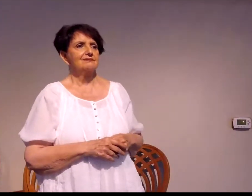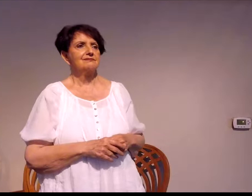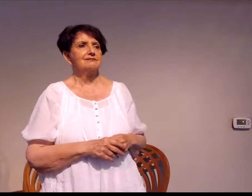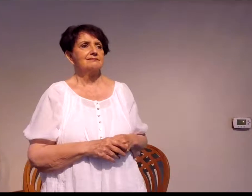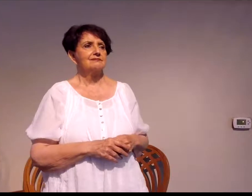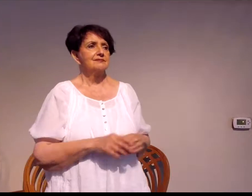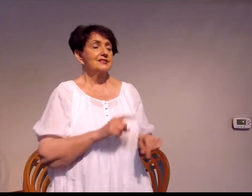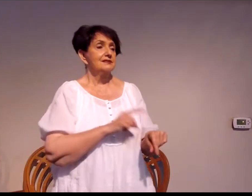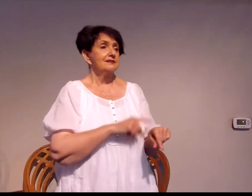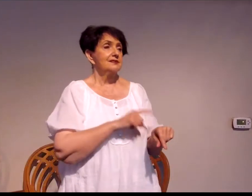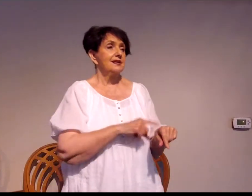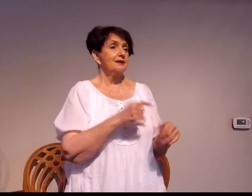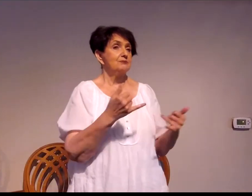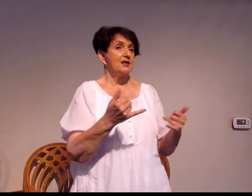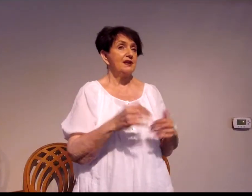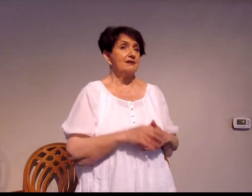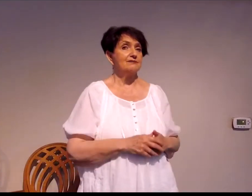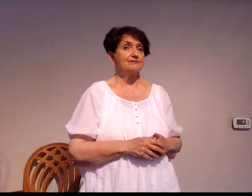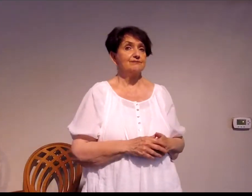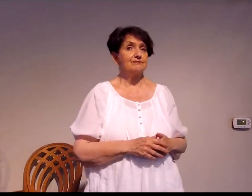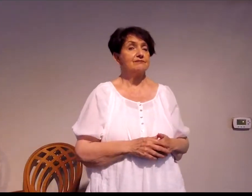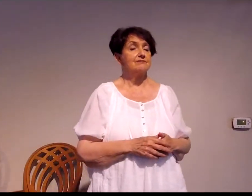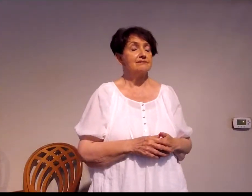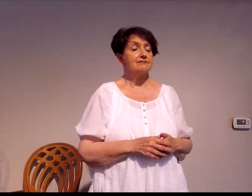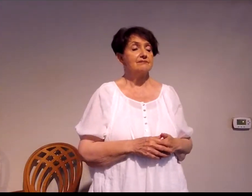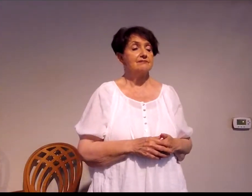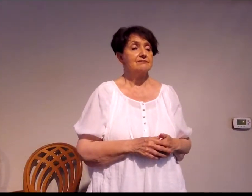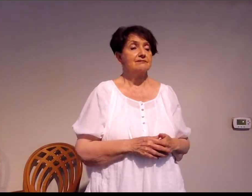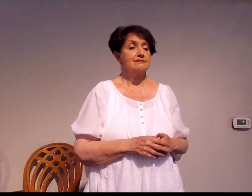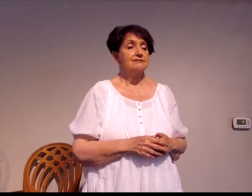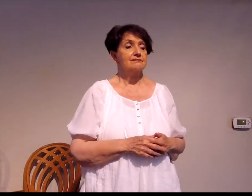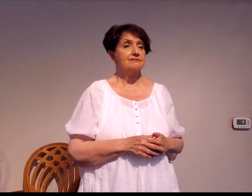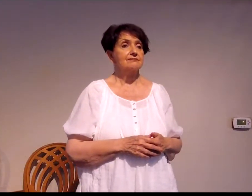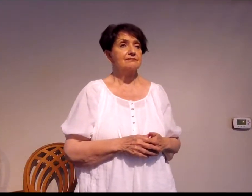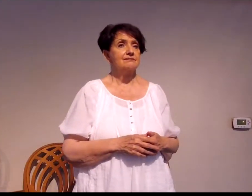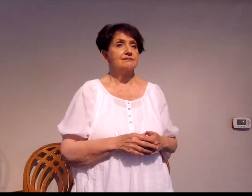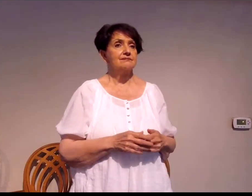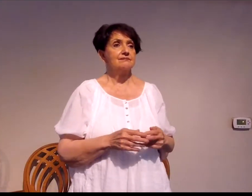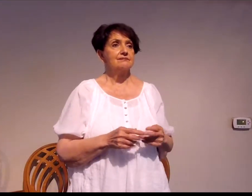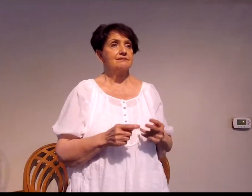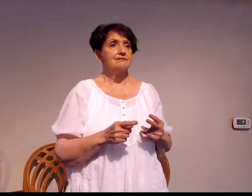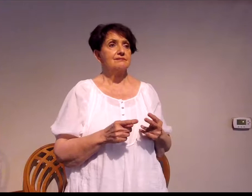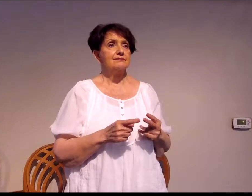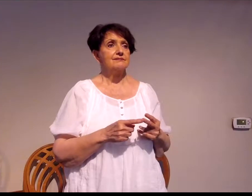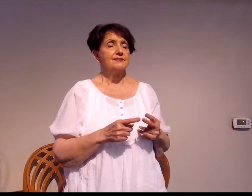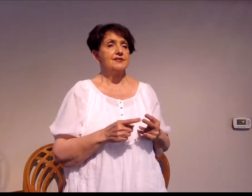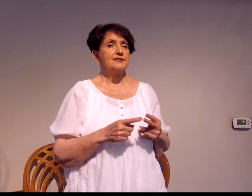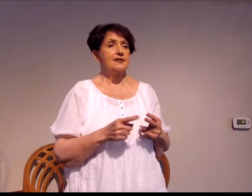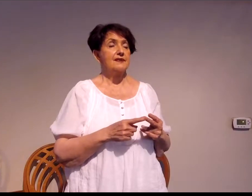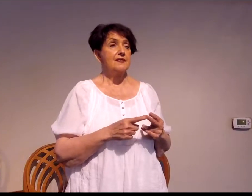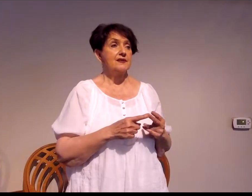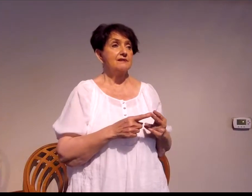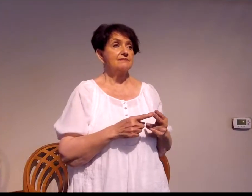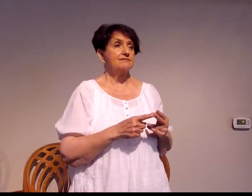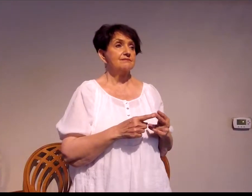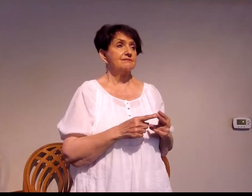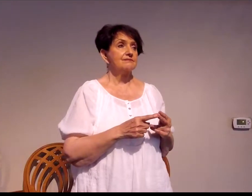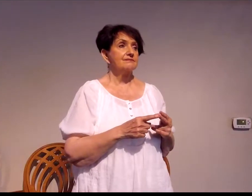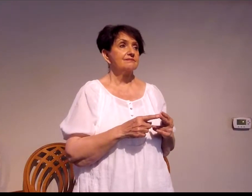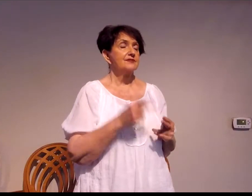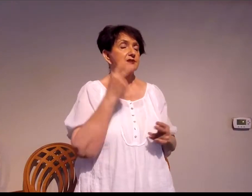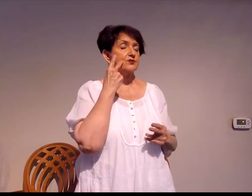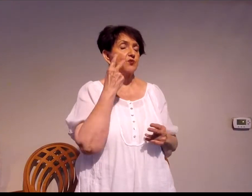it's time, if we so choose. The second thing we can choose to take up is to reflect, is